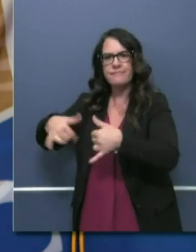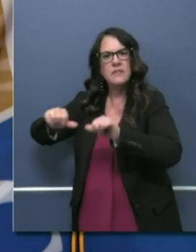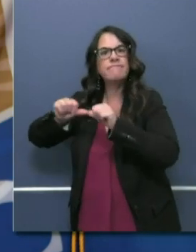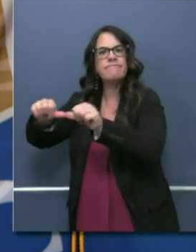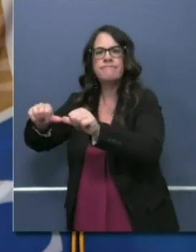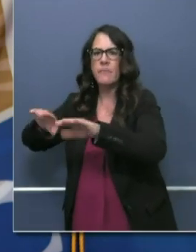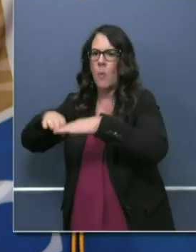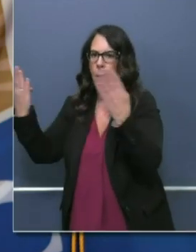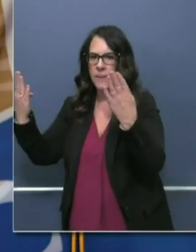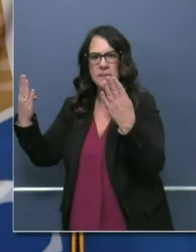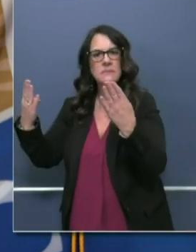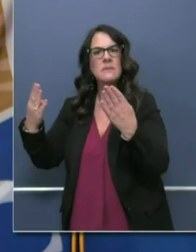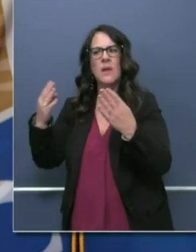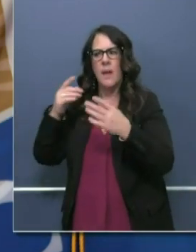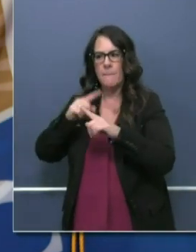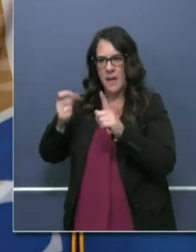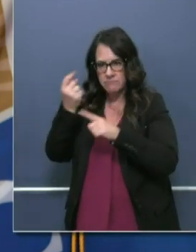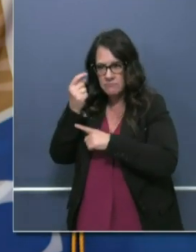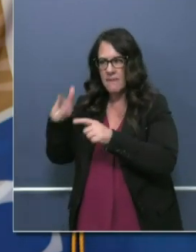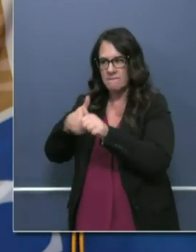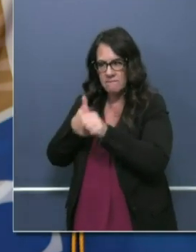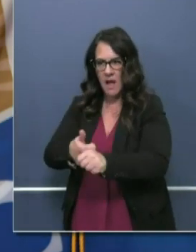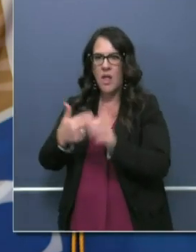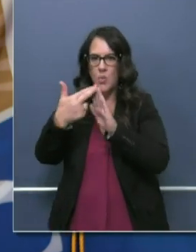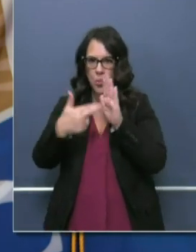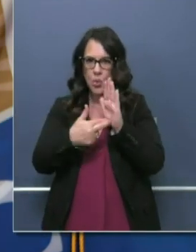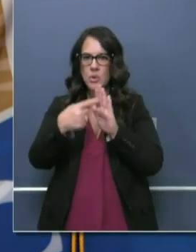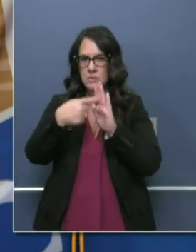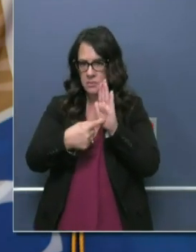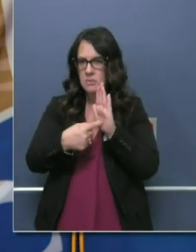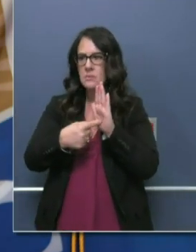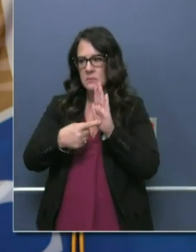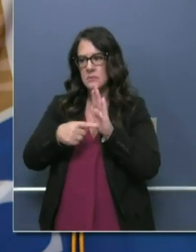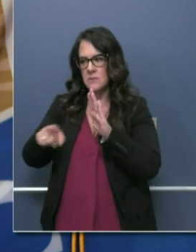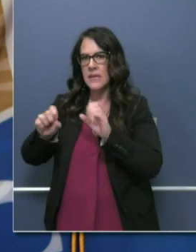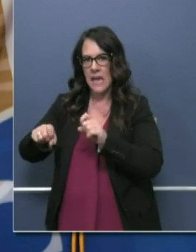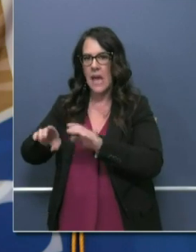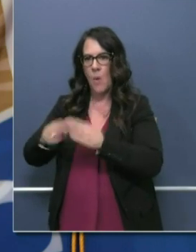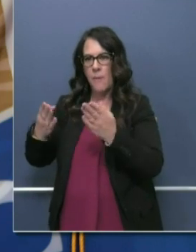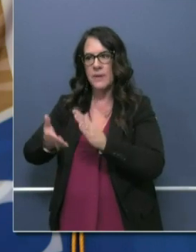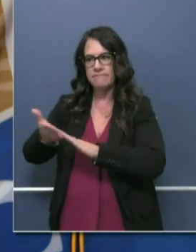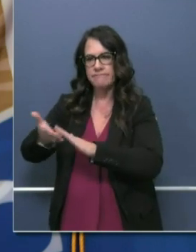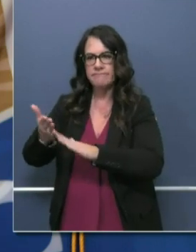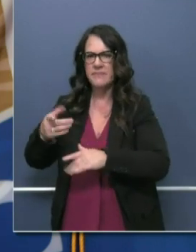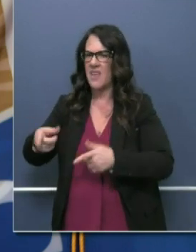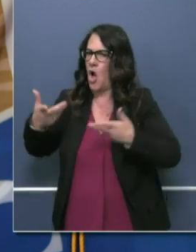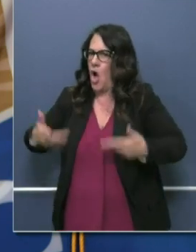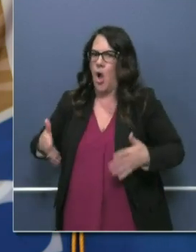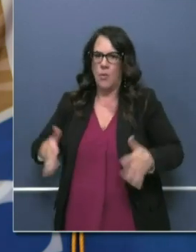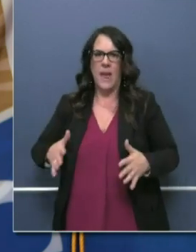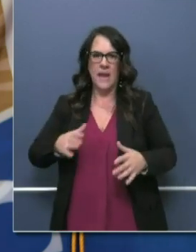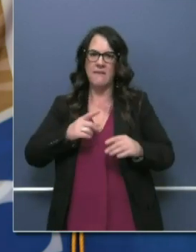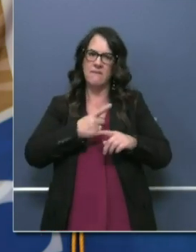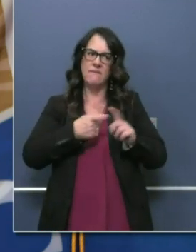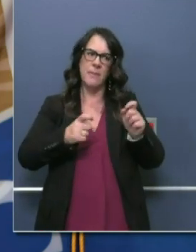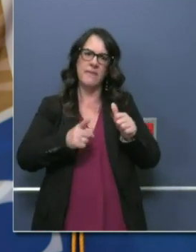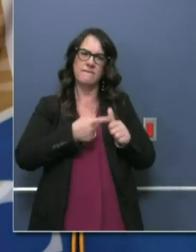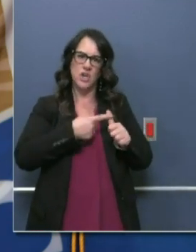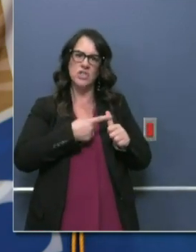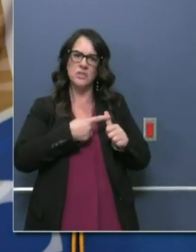and specifications and modifications in the existing phase that we're in. So it's not part of Phase 2 because it's already in place. As it